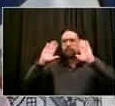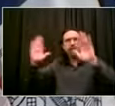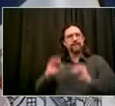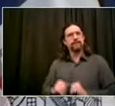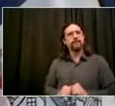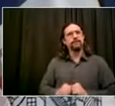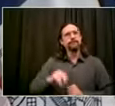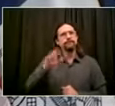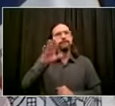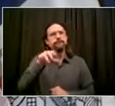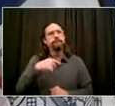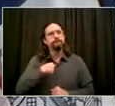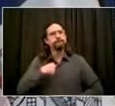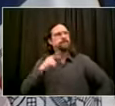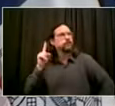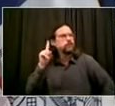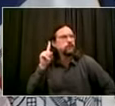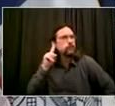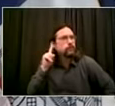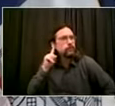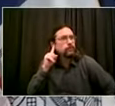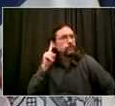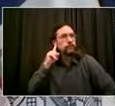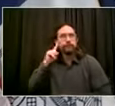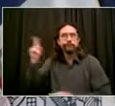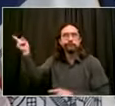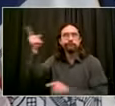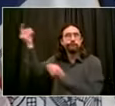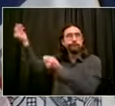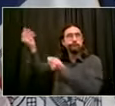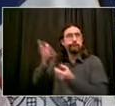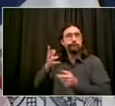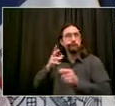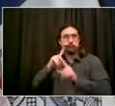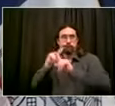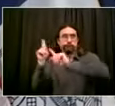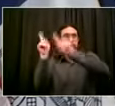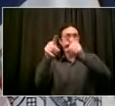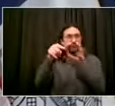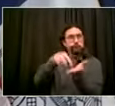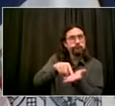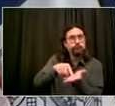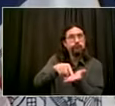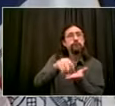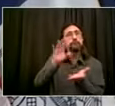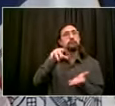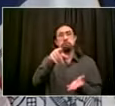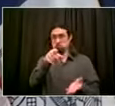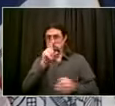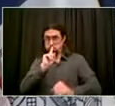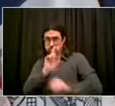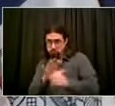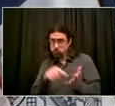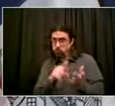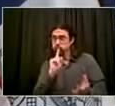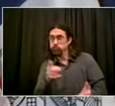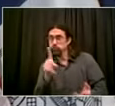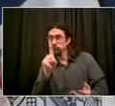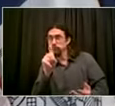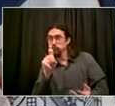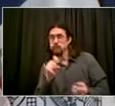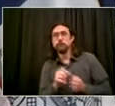with Orthodox Jewish community leaders yesterday. And the report says that both